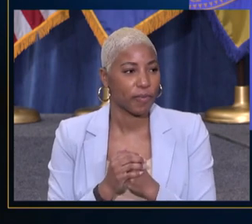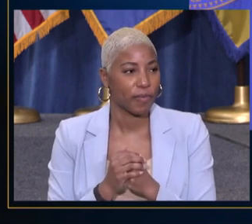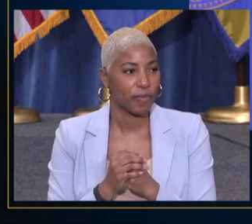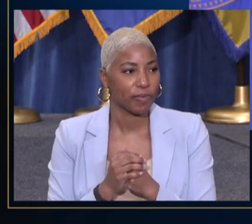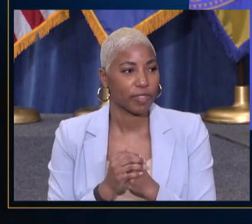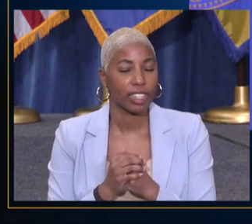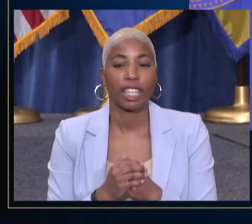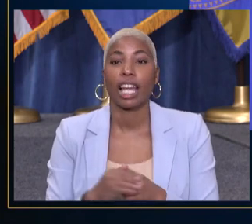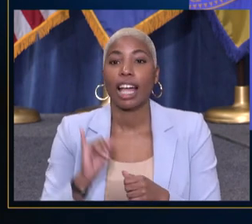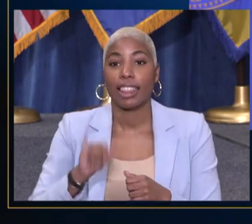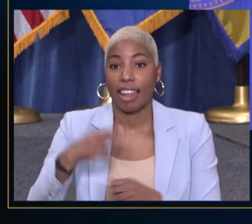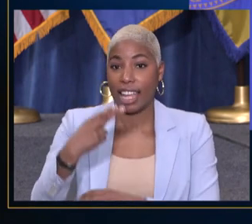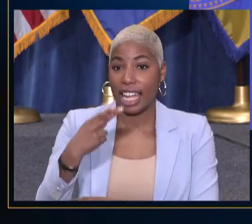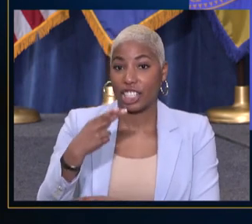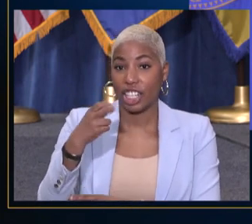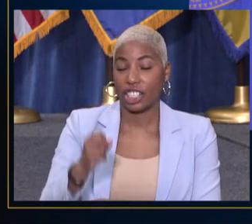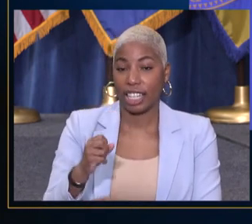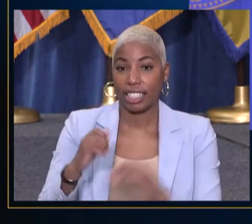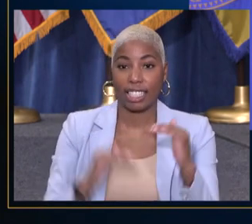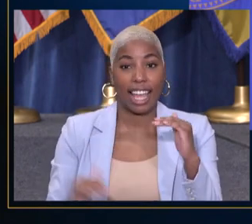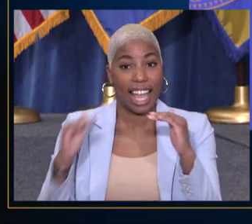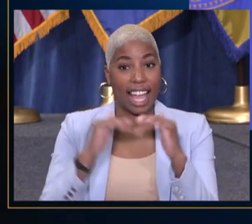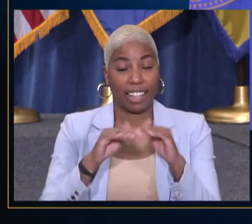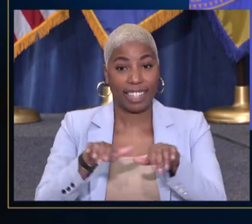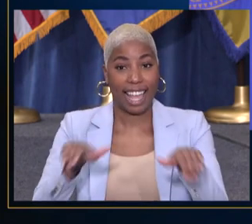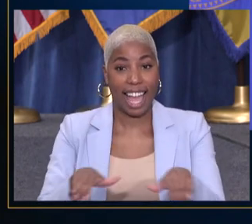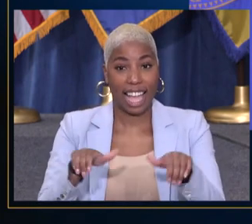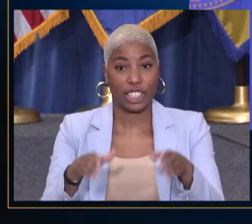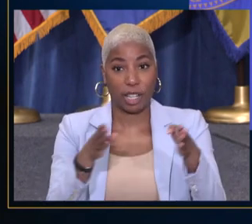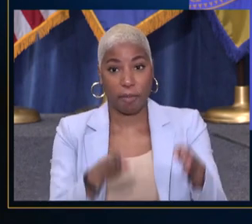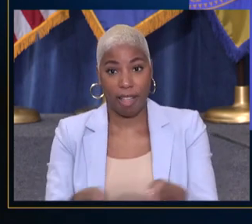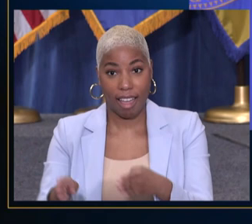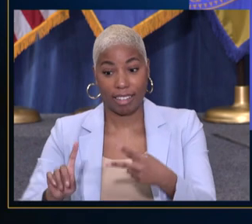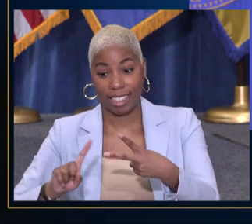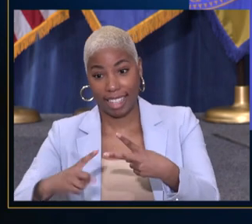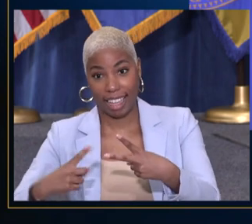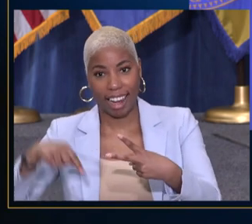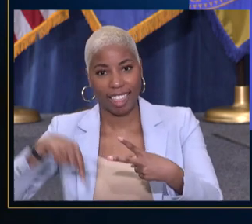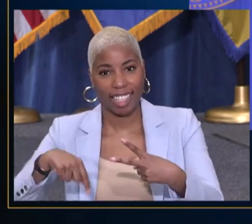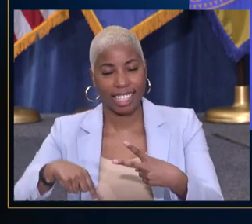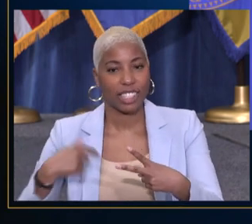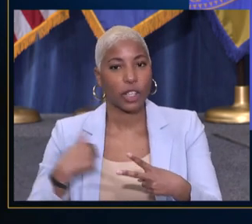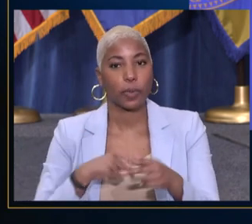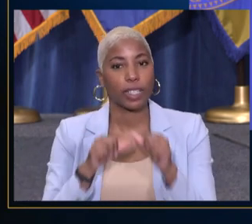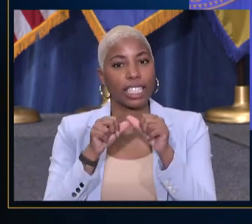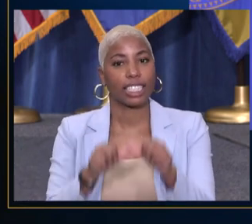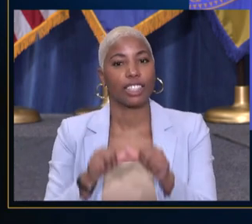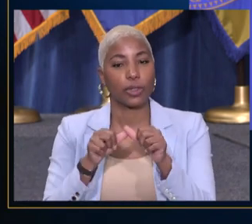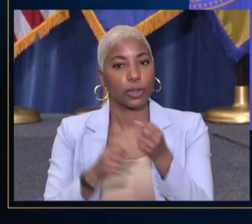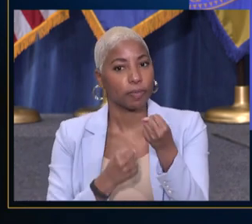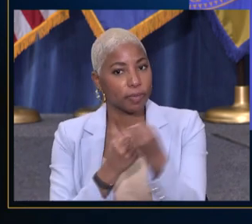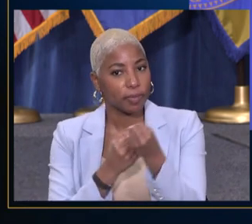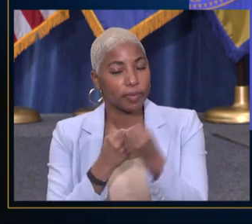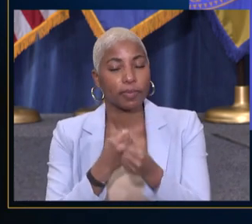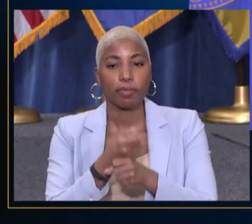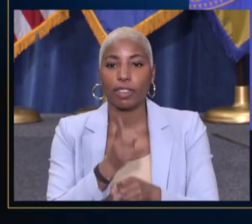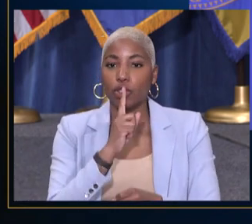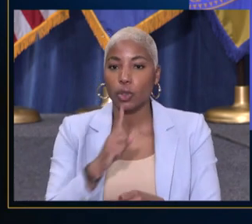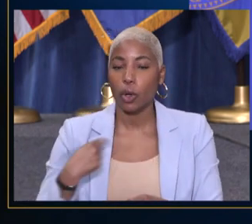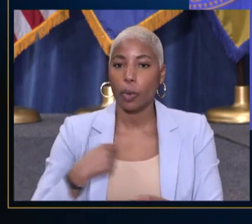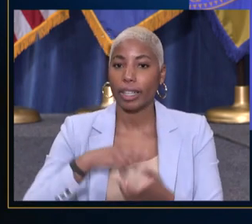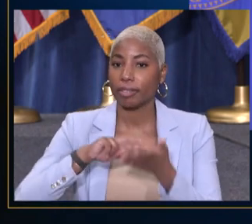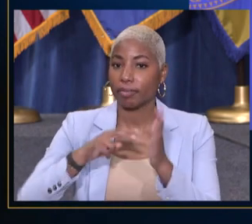of the release of HHS's Equity Action Plan, where we continue to double down on ensuring that we are